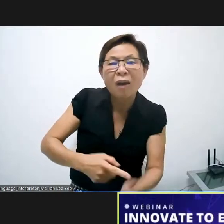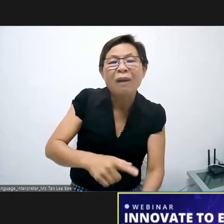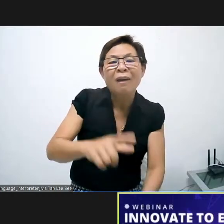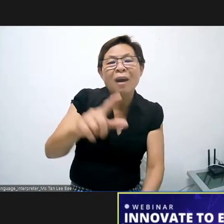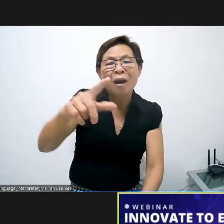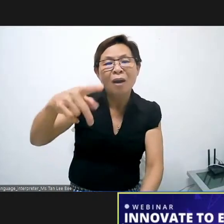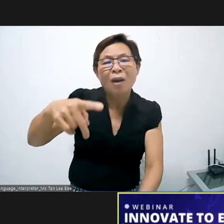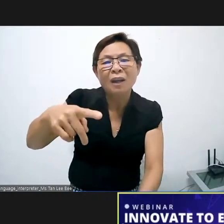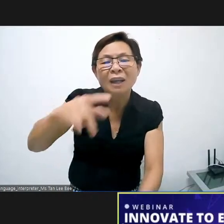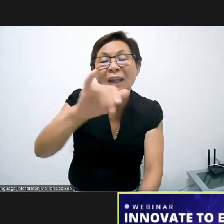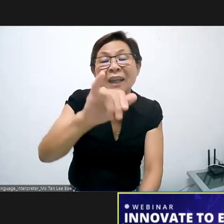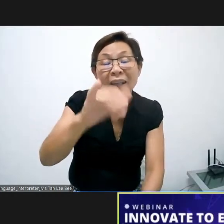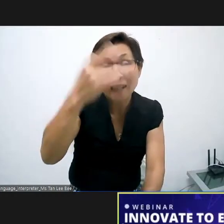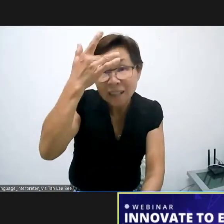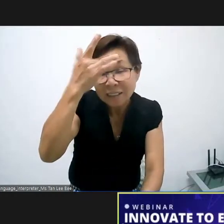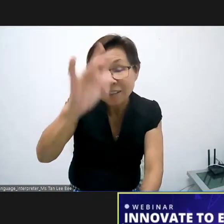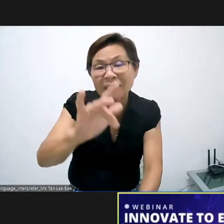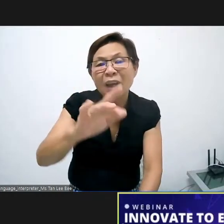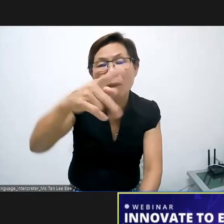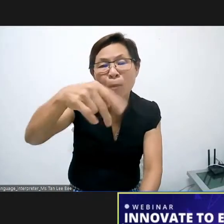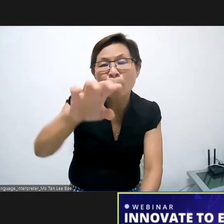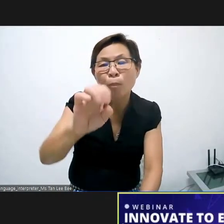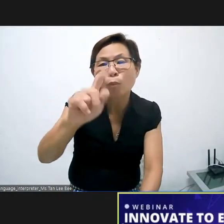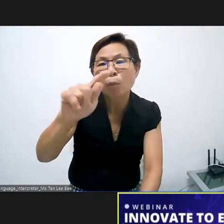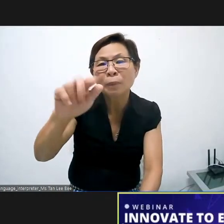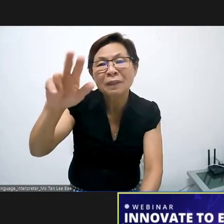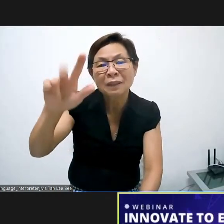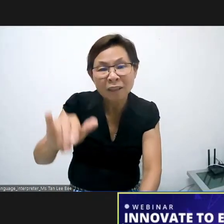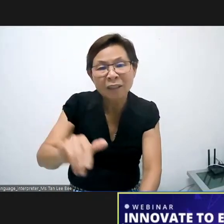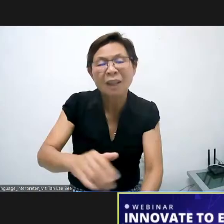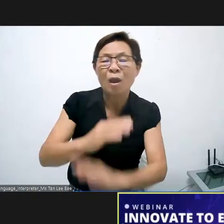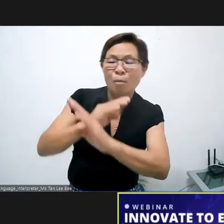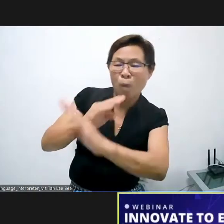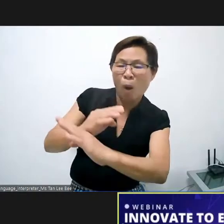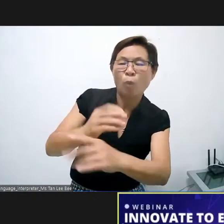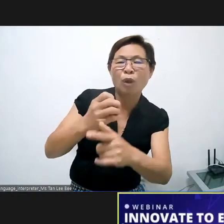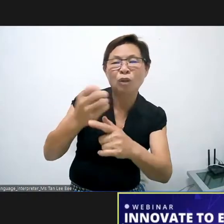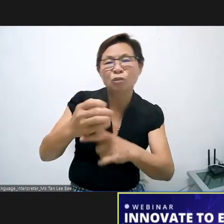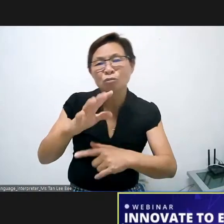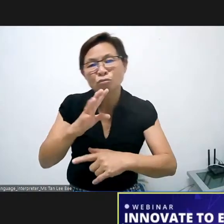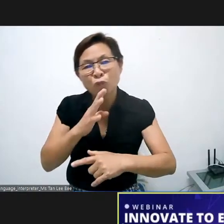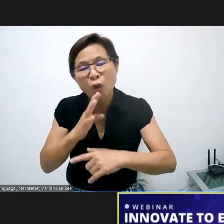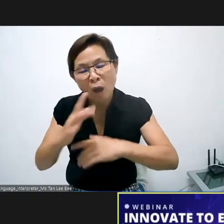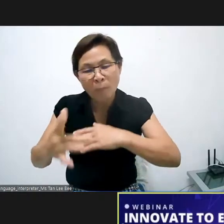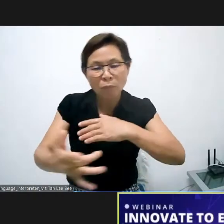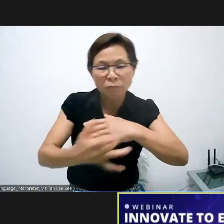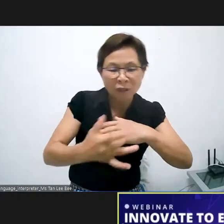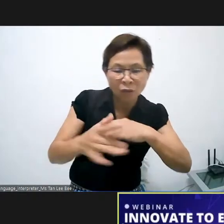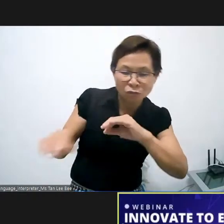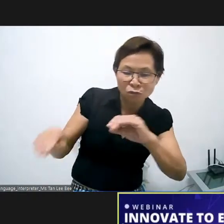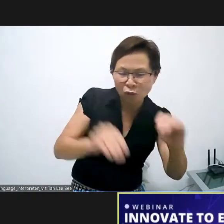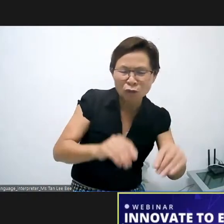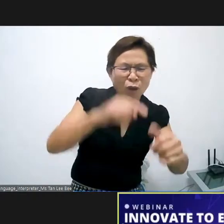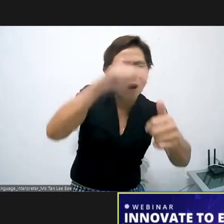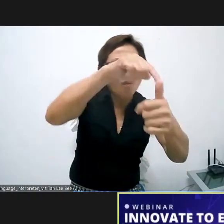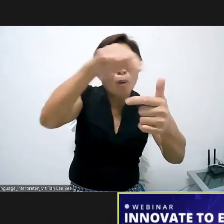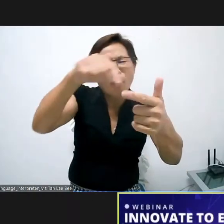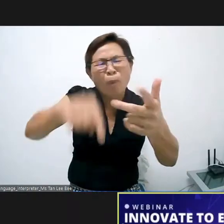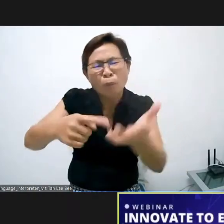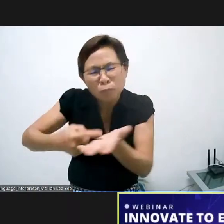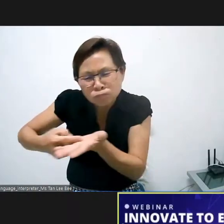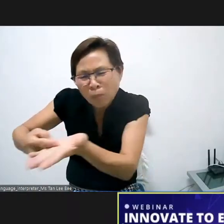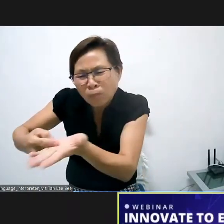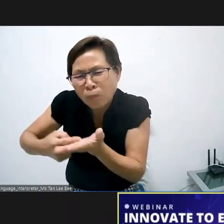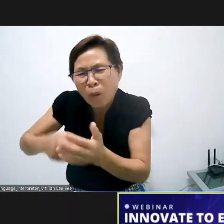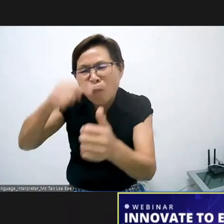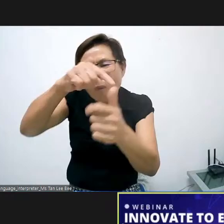We are going to talk about IP protection. We are going to talk about technology transfer. That's all things very, a